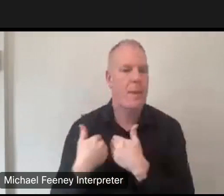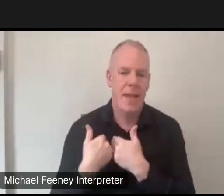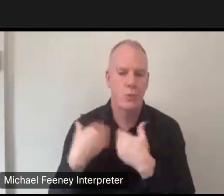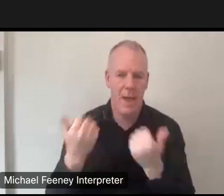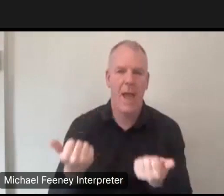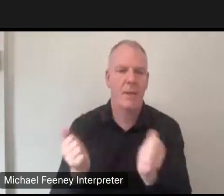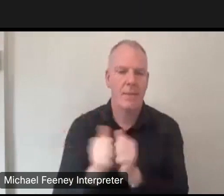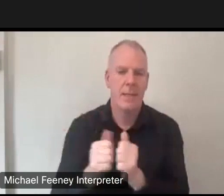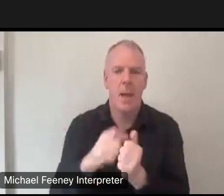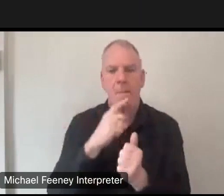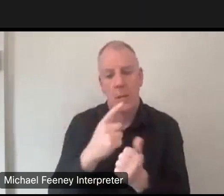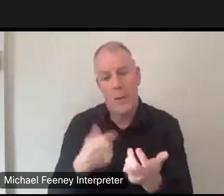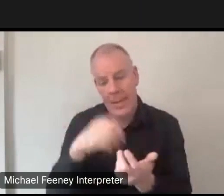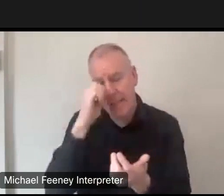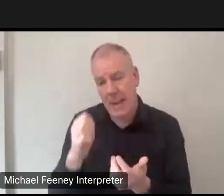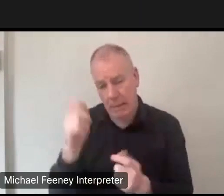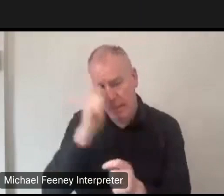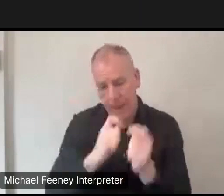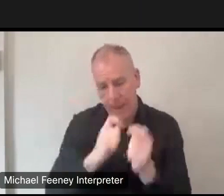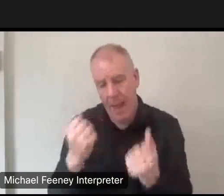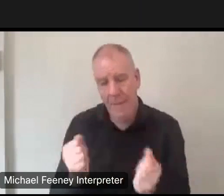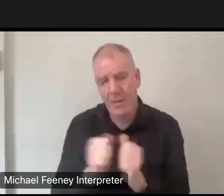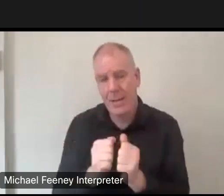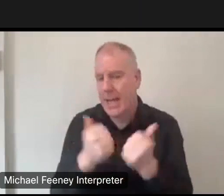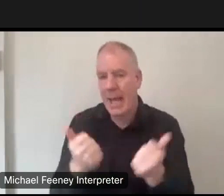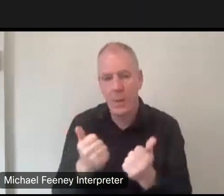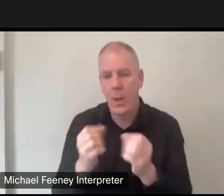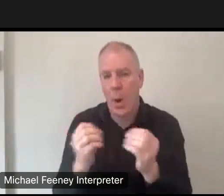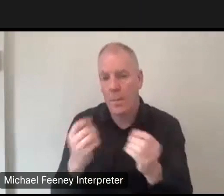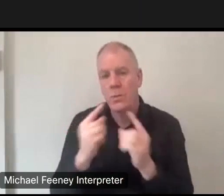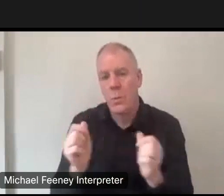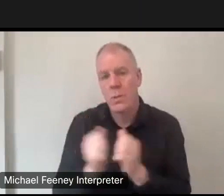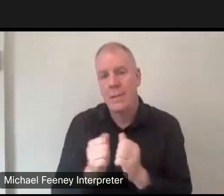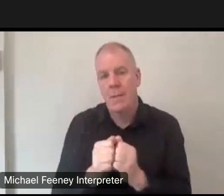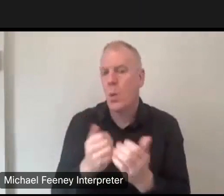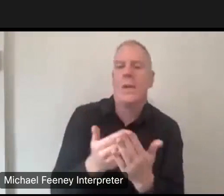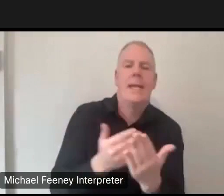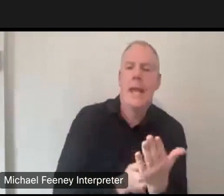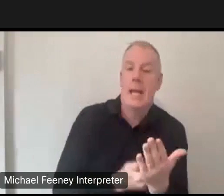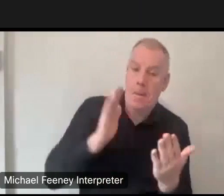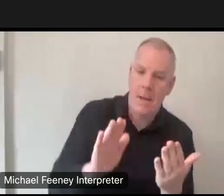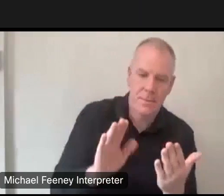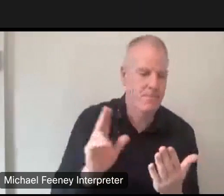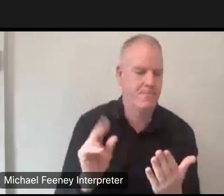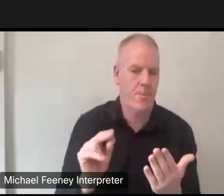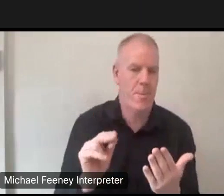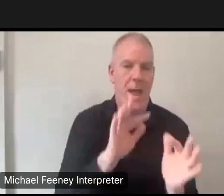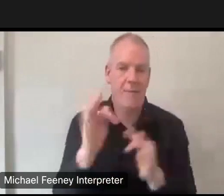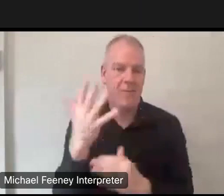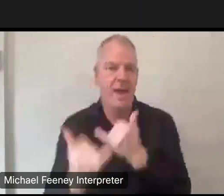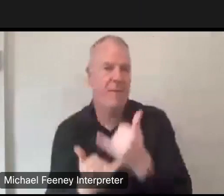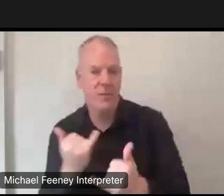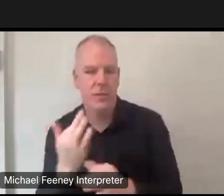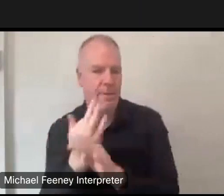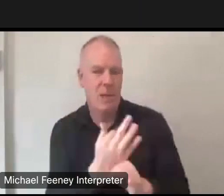certainly we would expect that would be considered, that open disclosure would still happen, but there wouldn't be a legal obligation around it under the